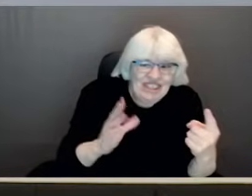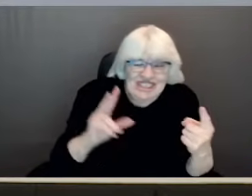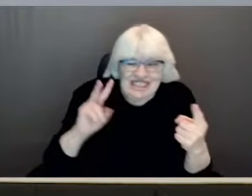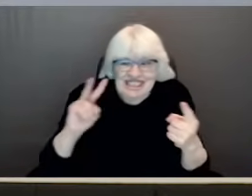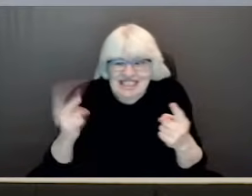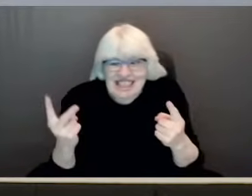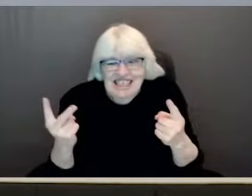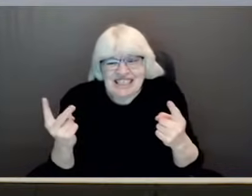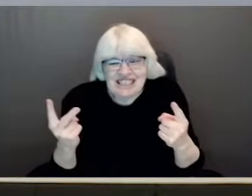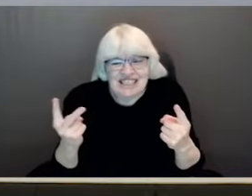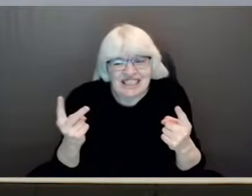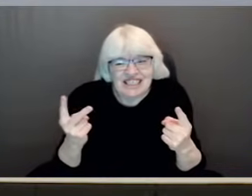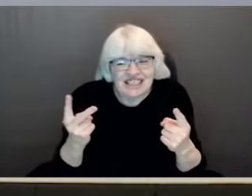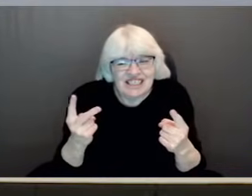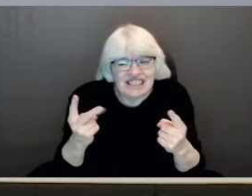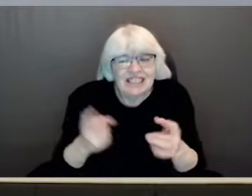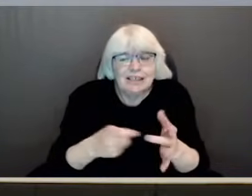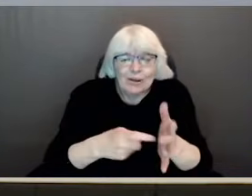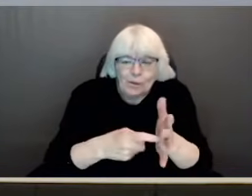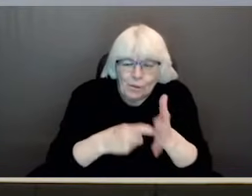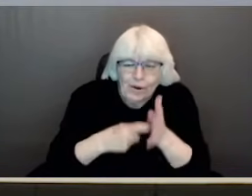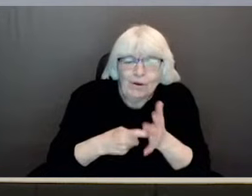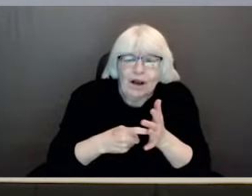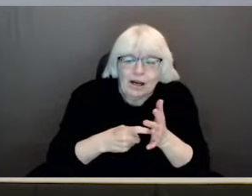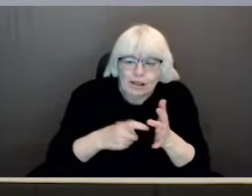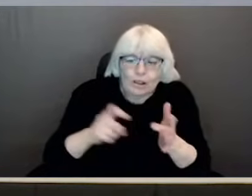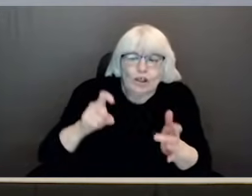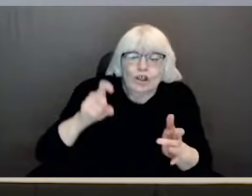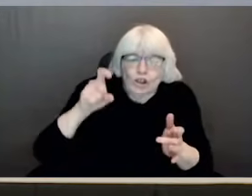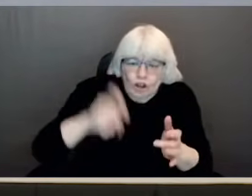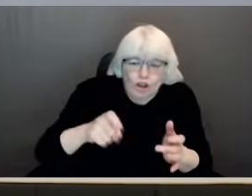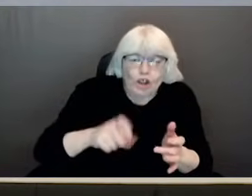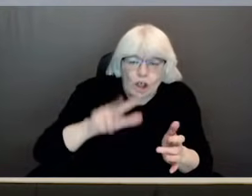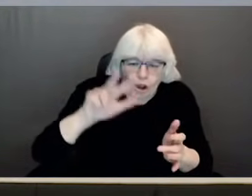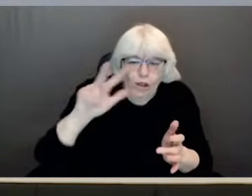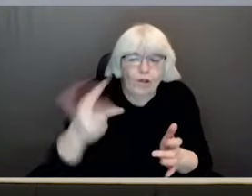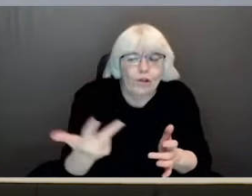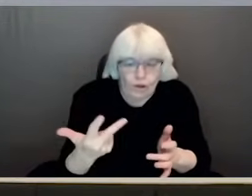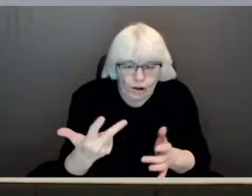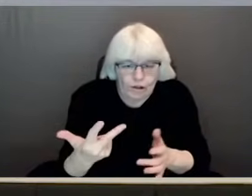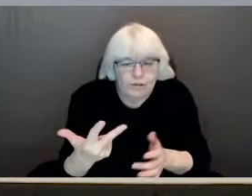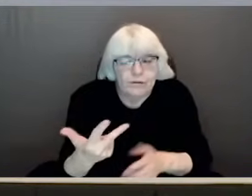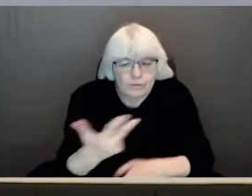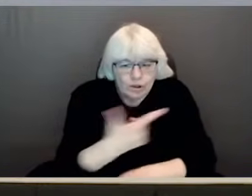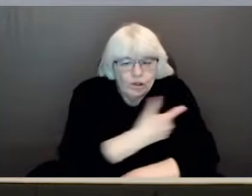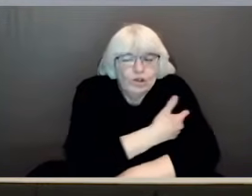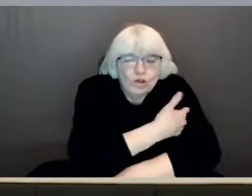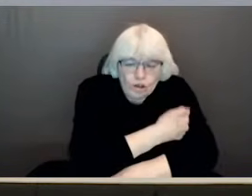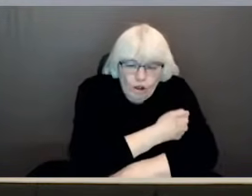also eligible for a third booster dose. Okay, I think that's all I have for now.